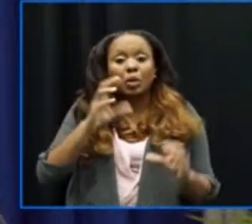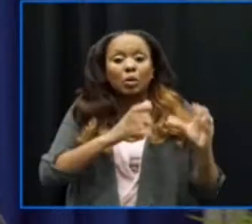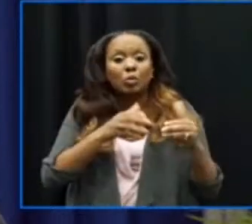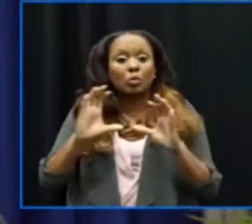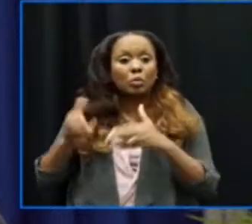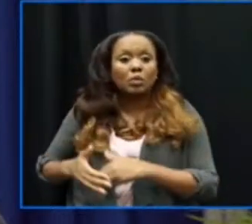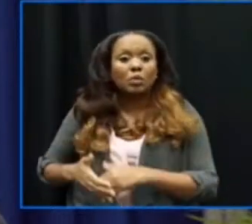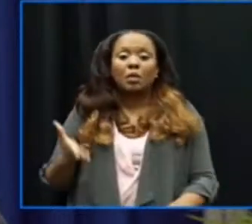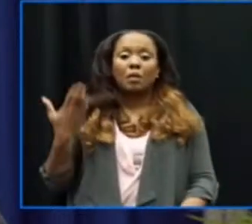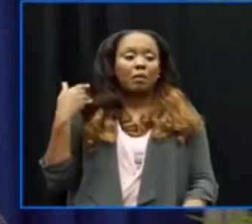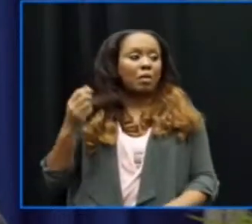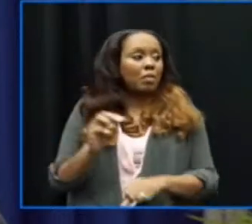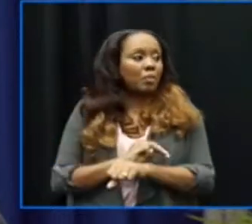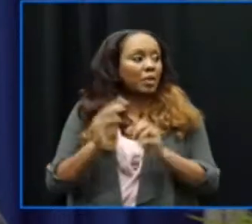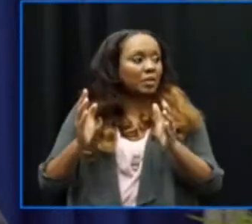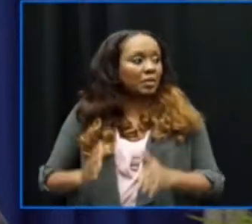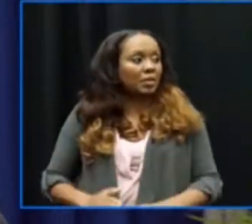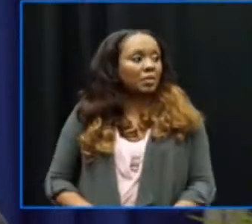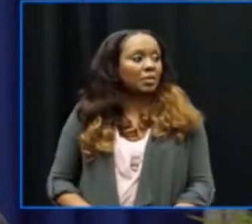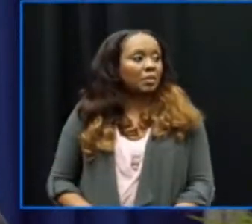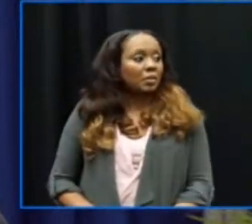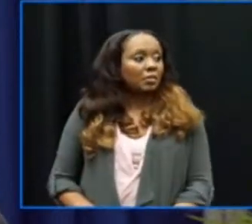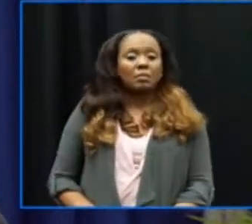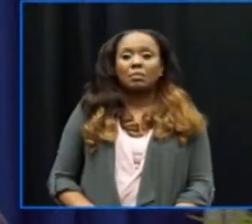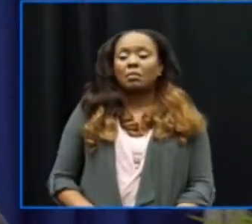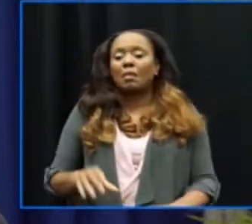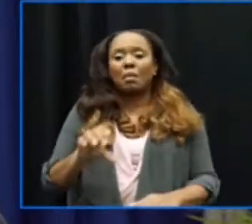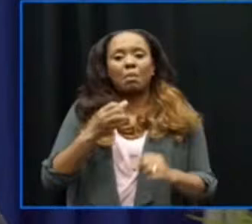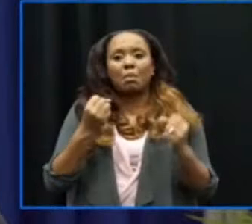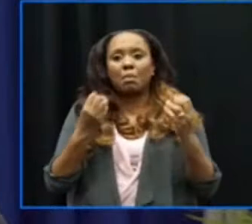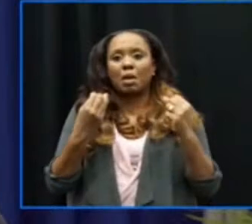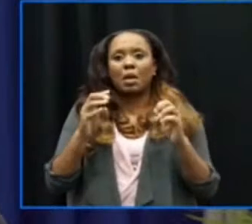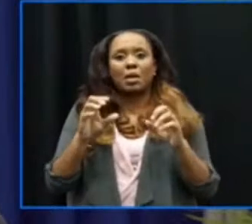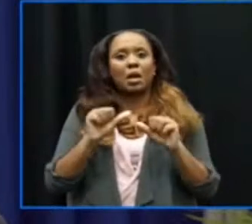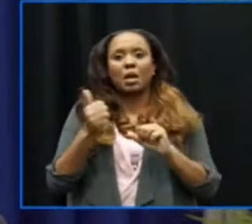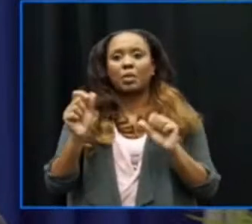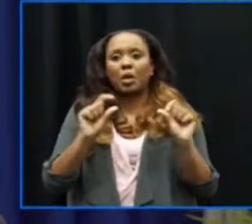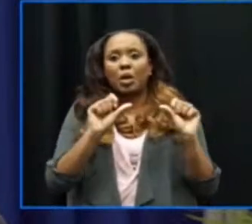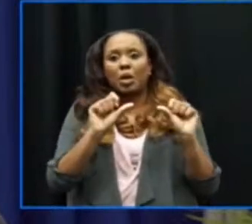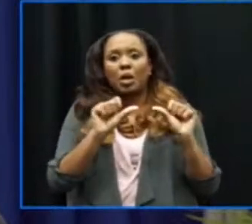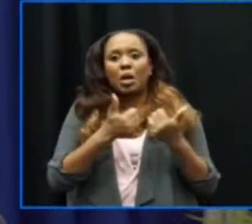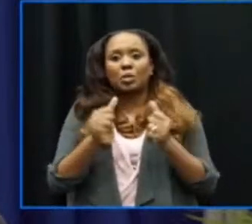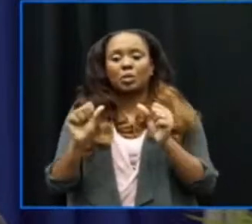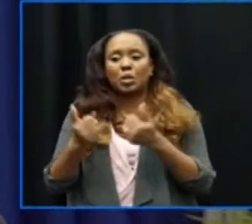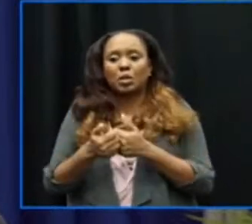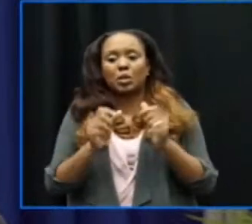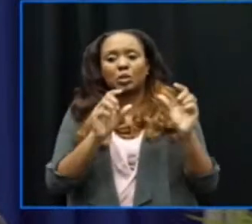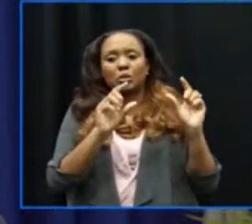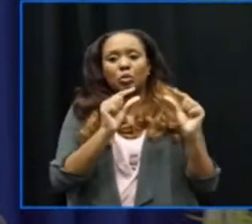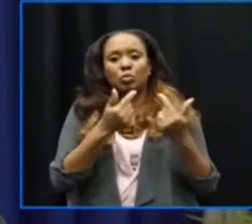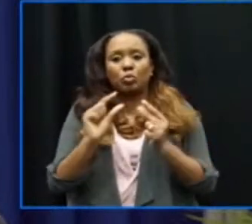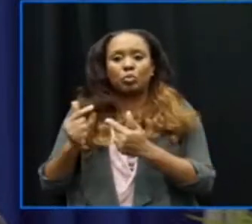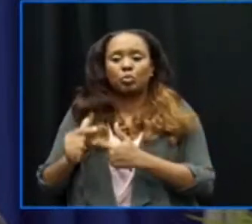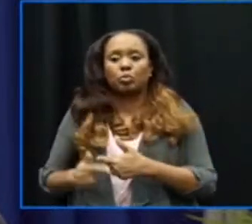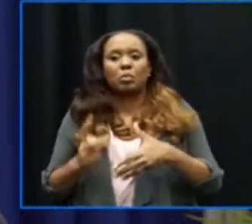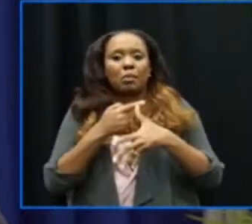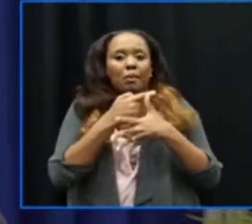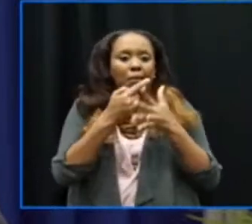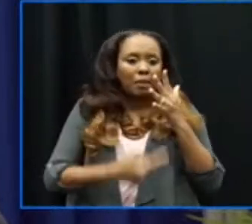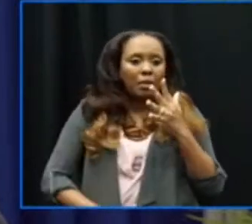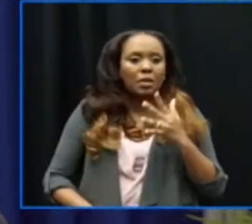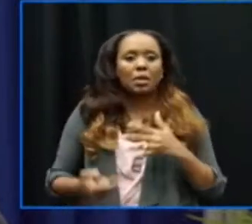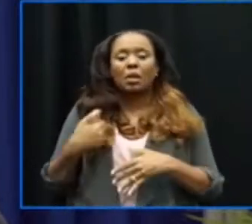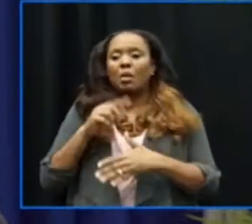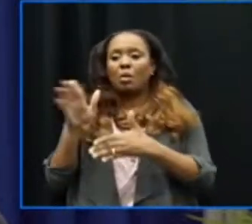former chairs and directors of the National Insurance Board. We've shared with